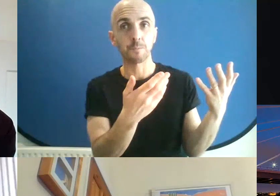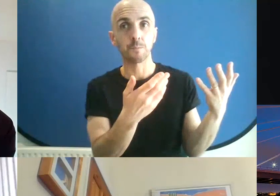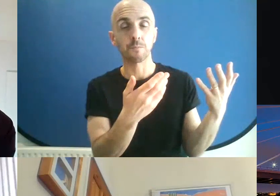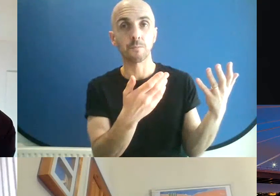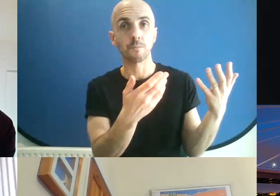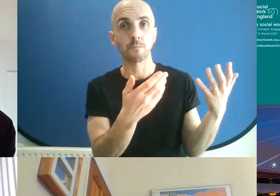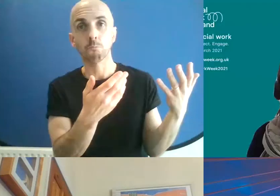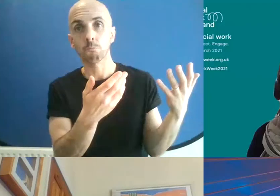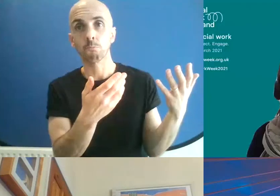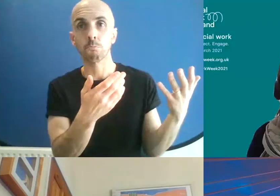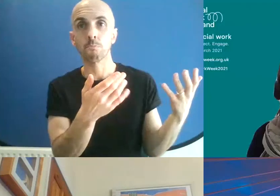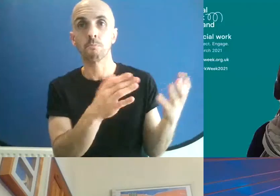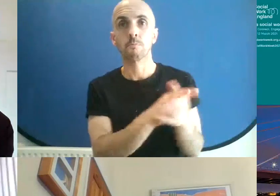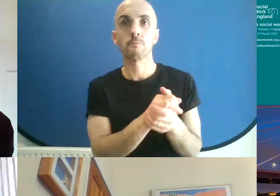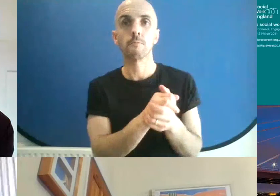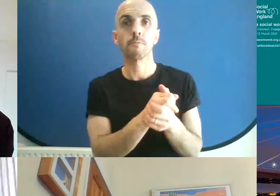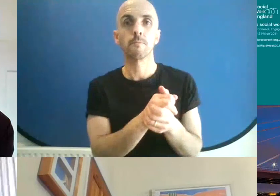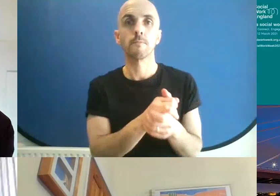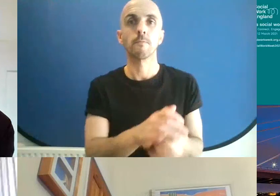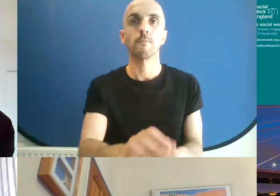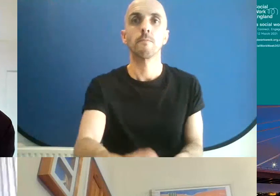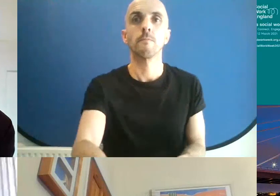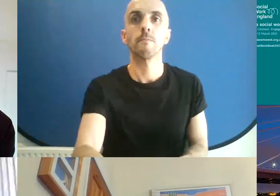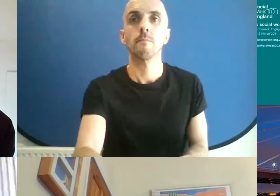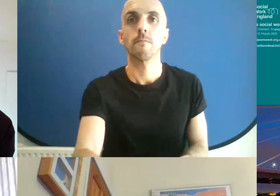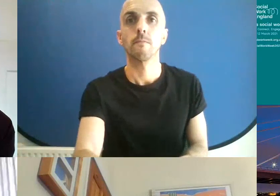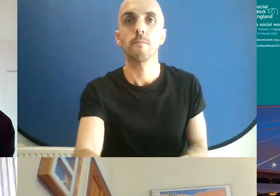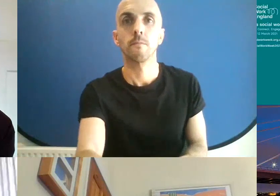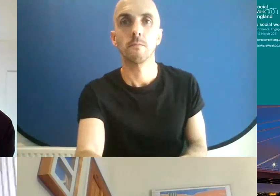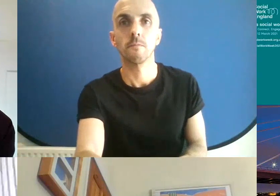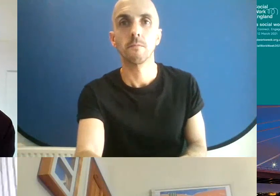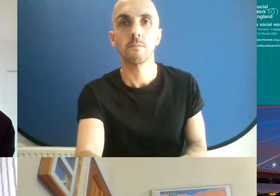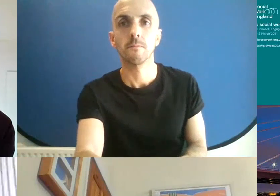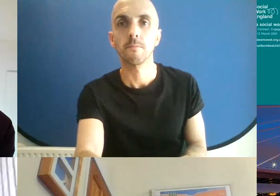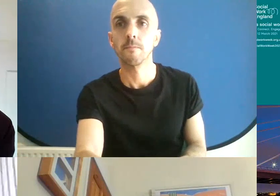and the intro.